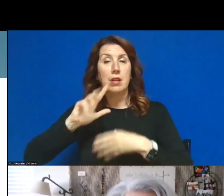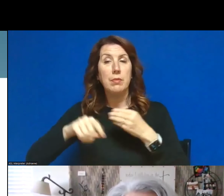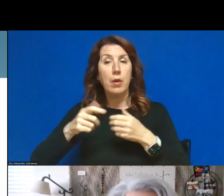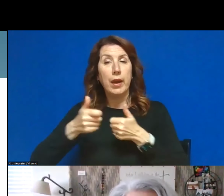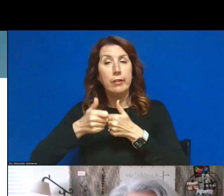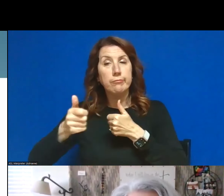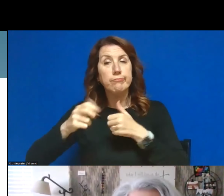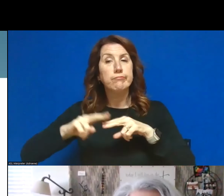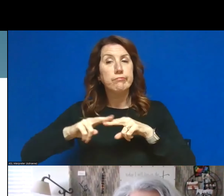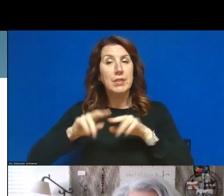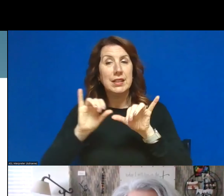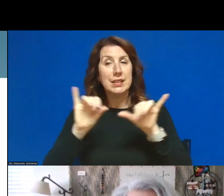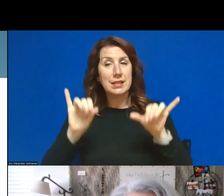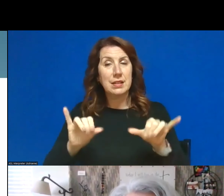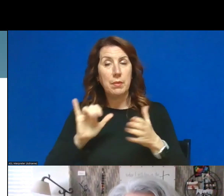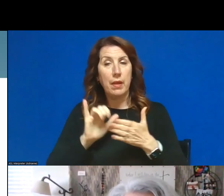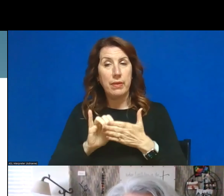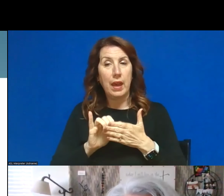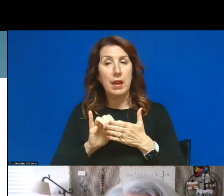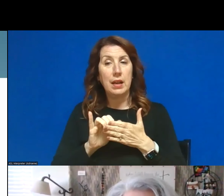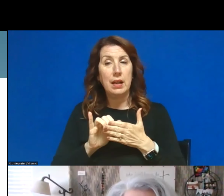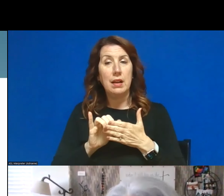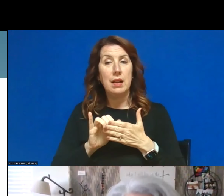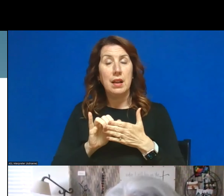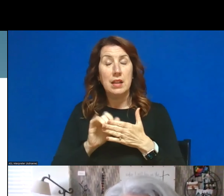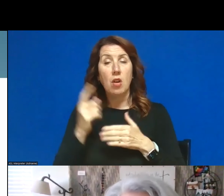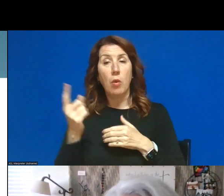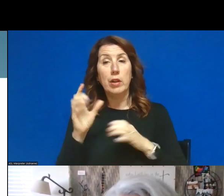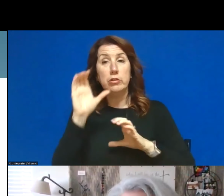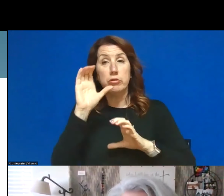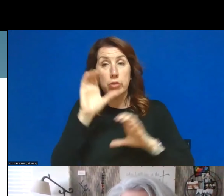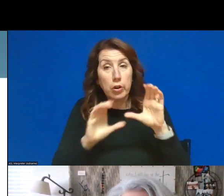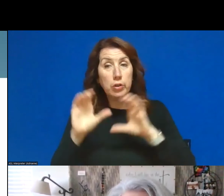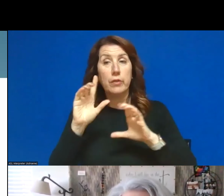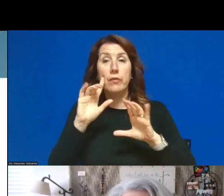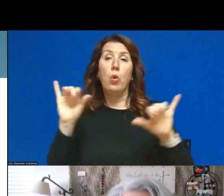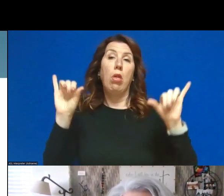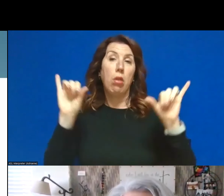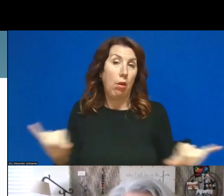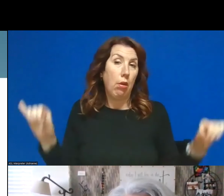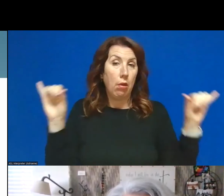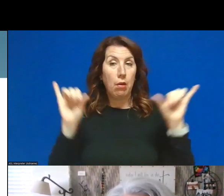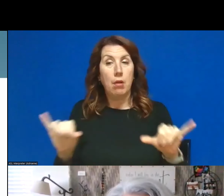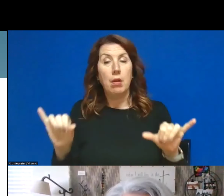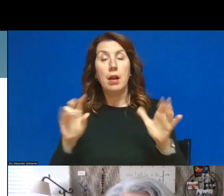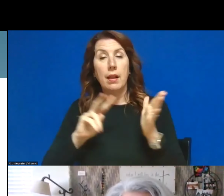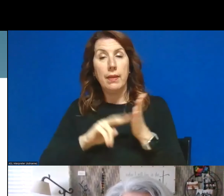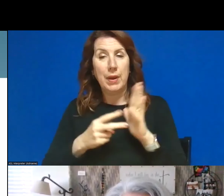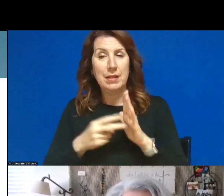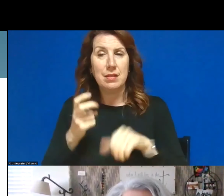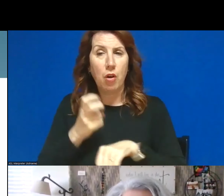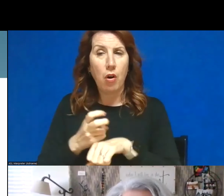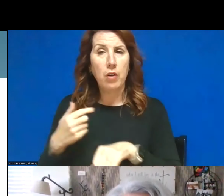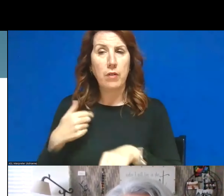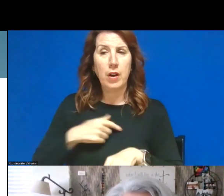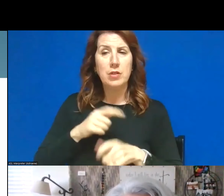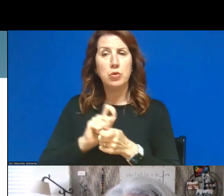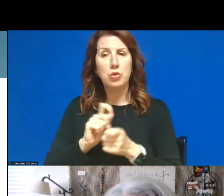in constant self-perpetuating search of the status quo. This means it's harder for us to change